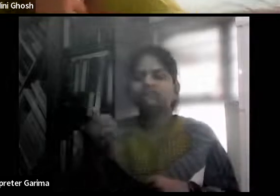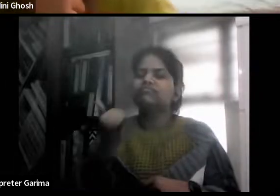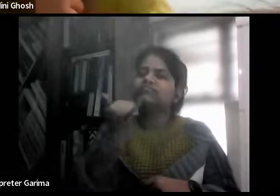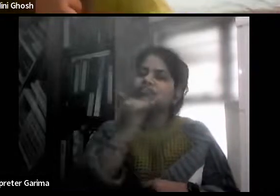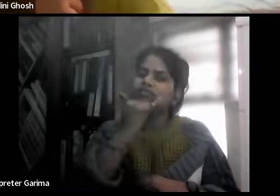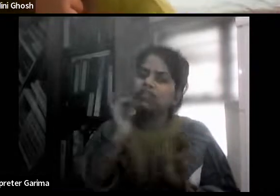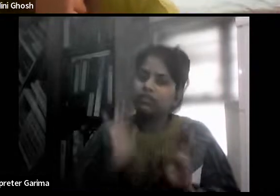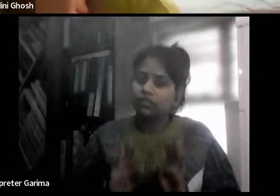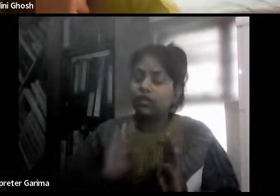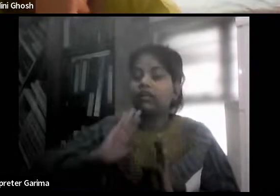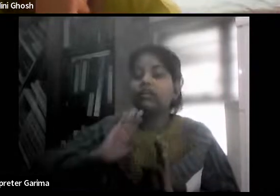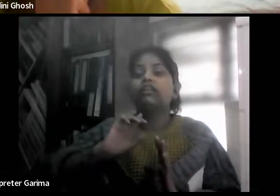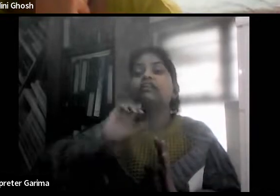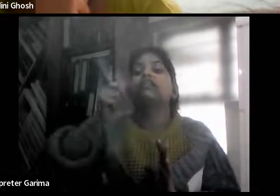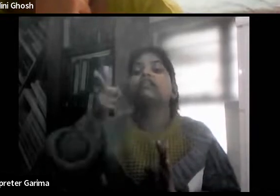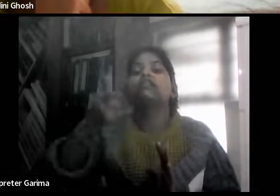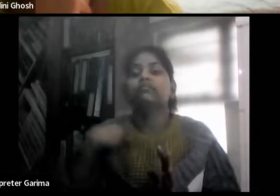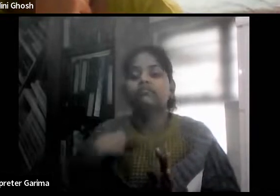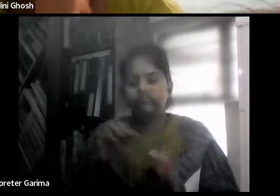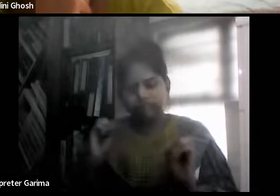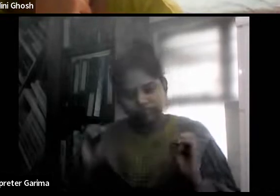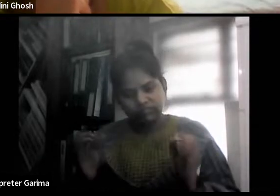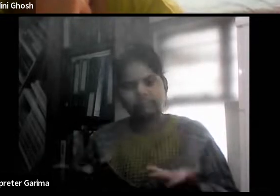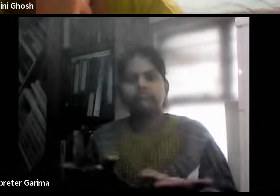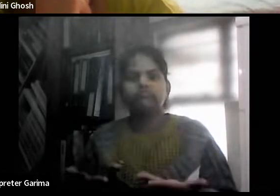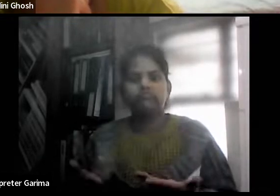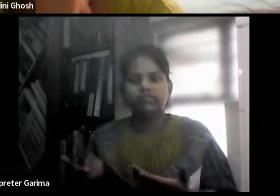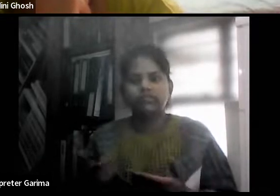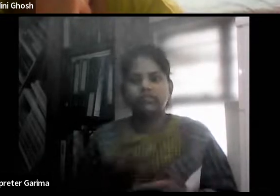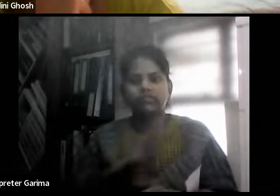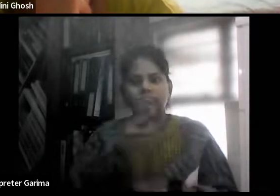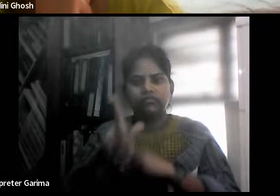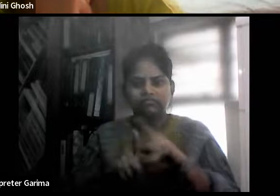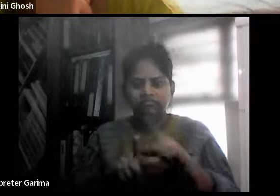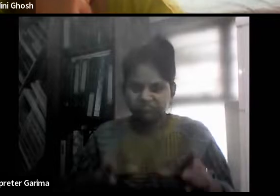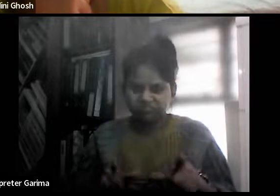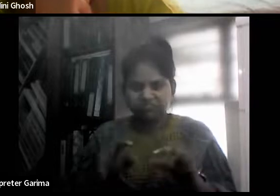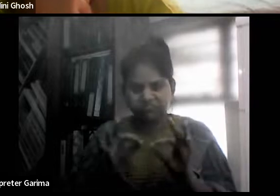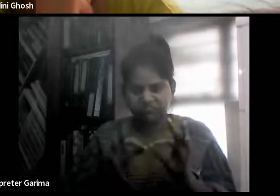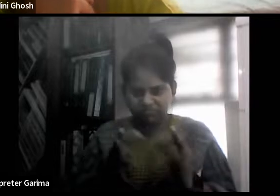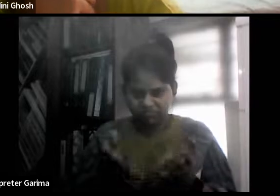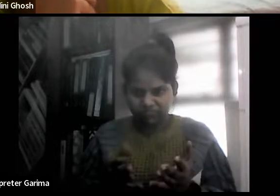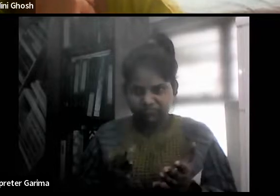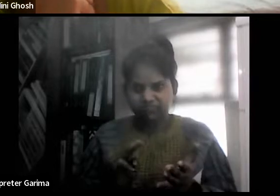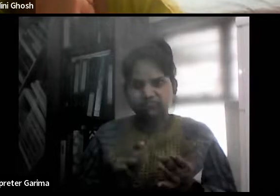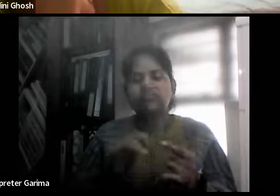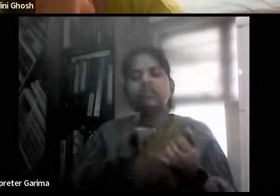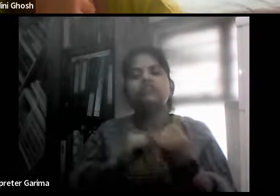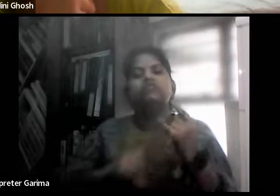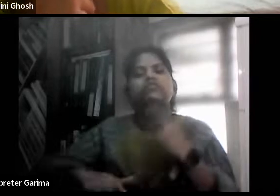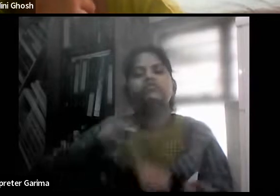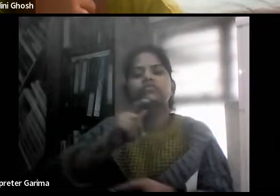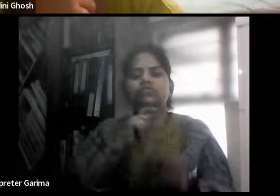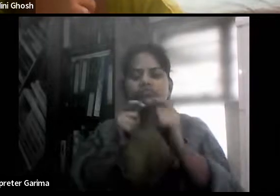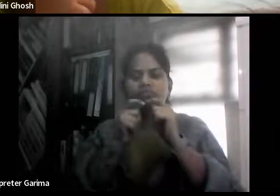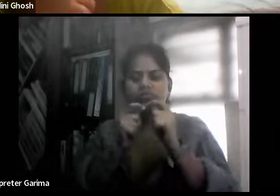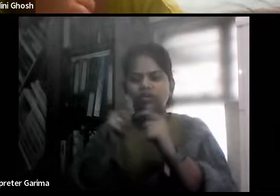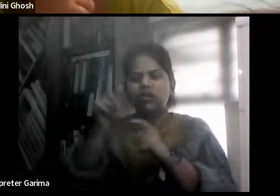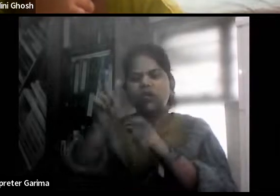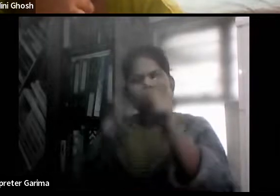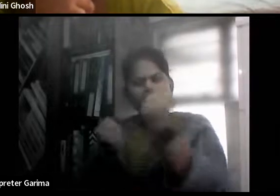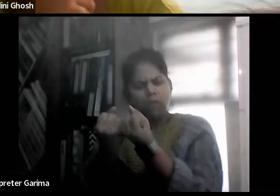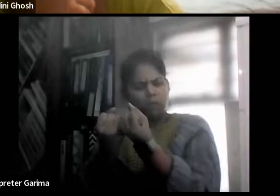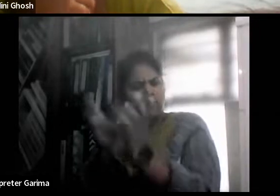they started adding these. So again, and this was something that went mostly through social media and mostly through people complaining and forwarding